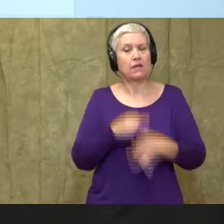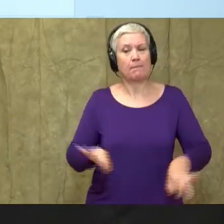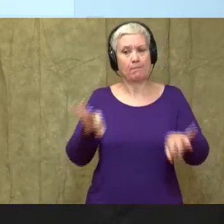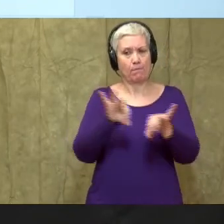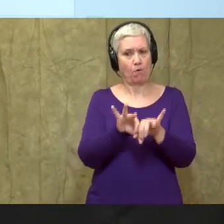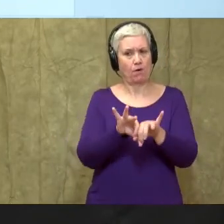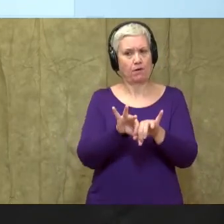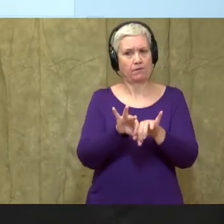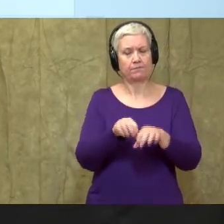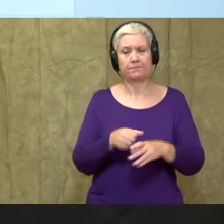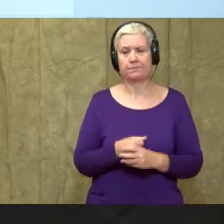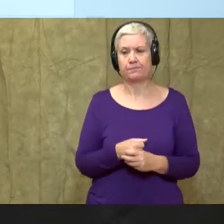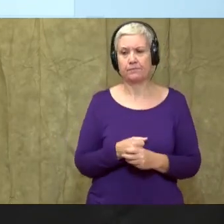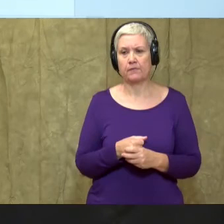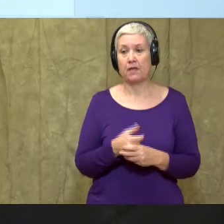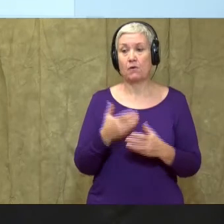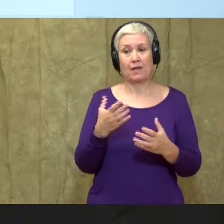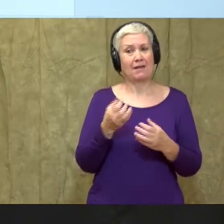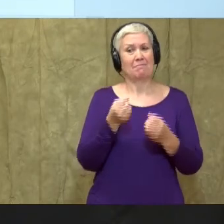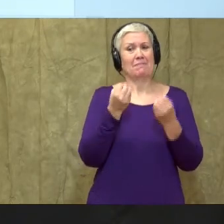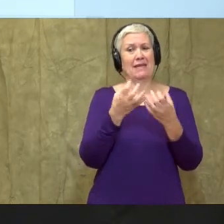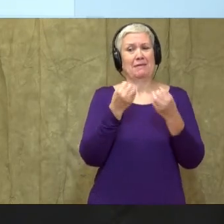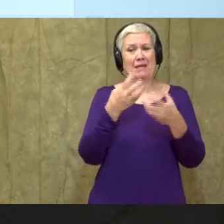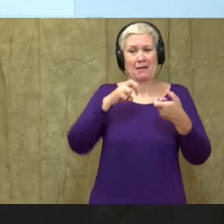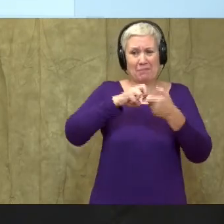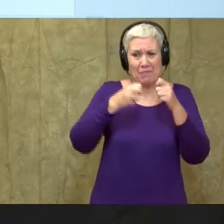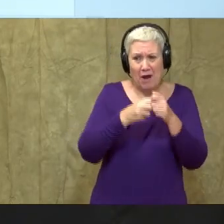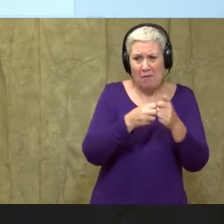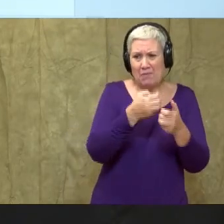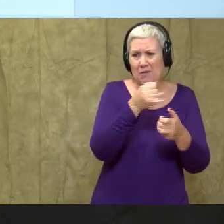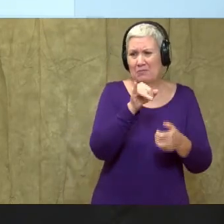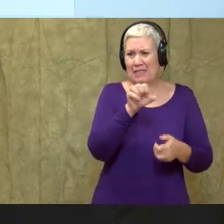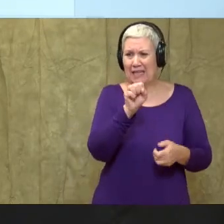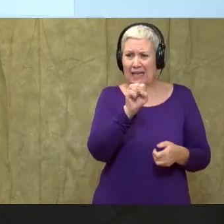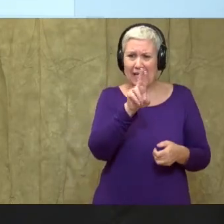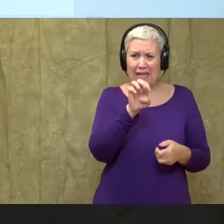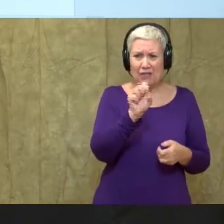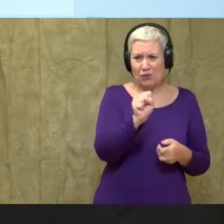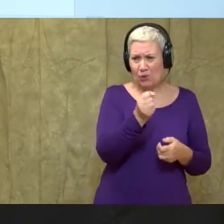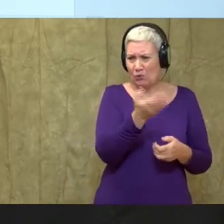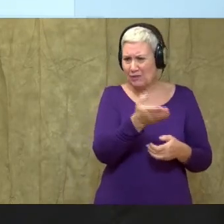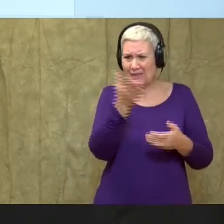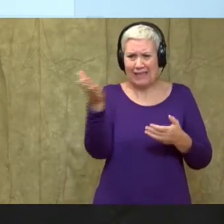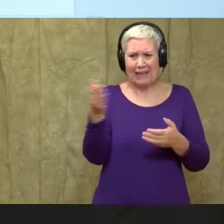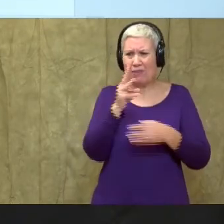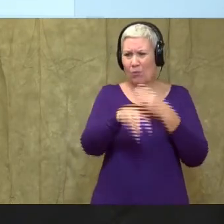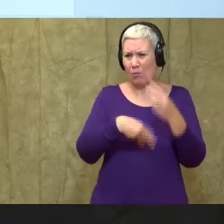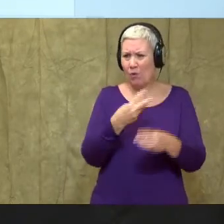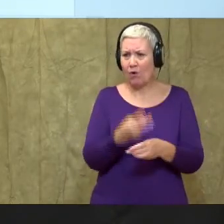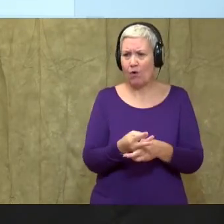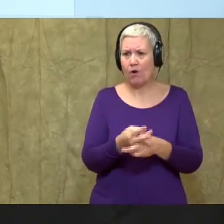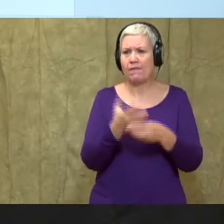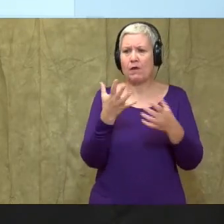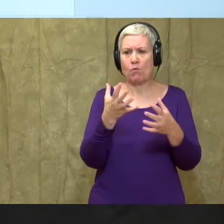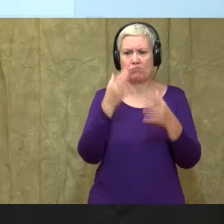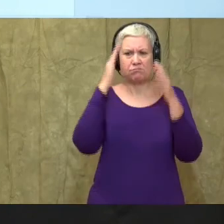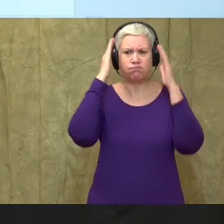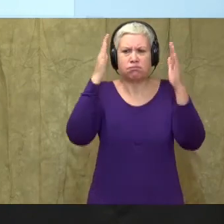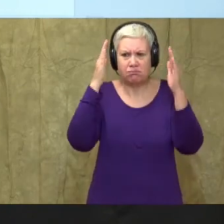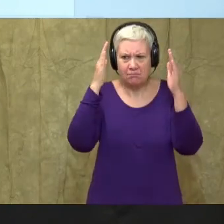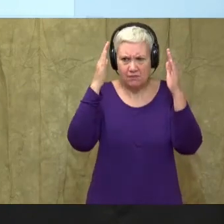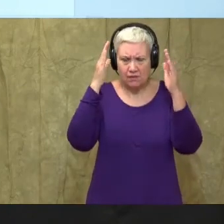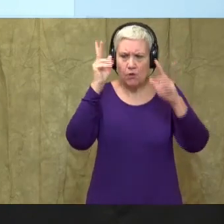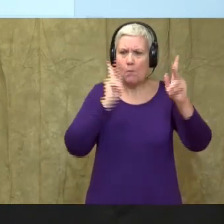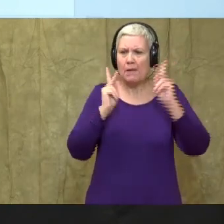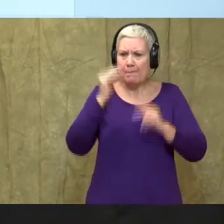lot of times we have a lot of issues out there that an author wants to really bring attention to and say, not enough